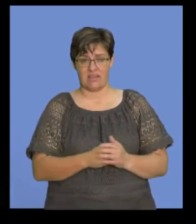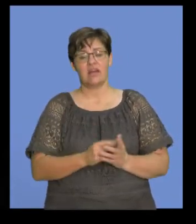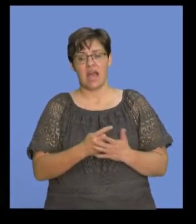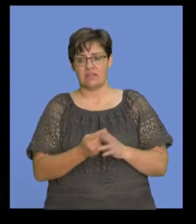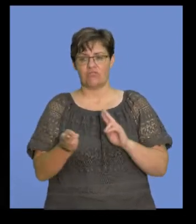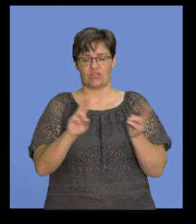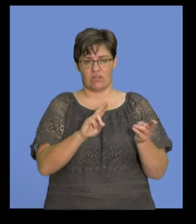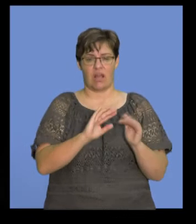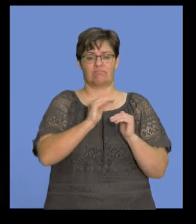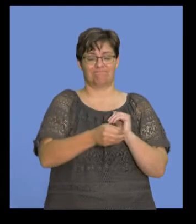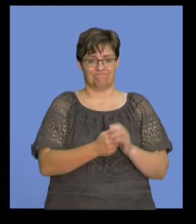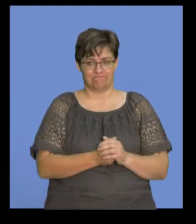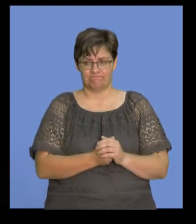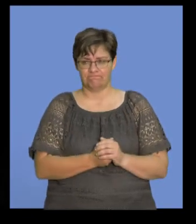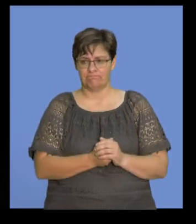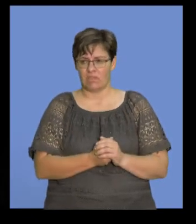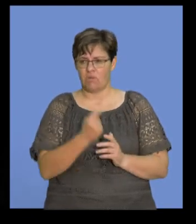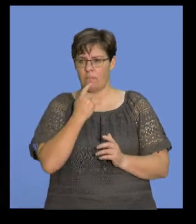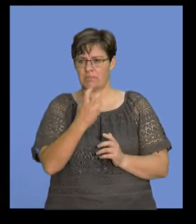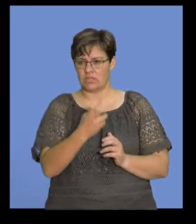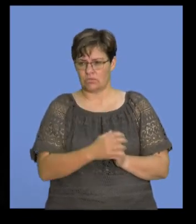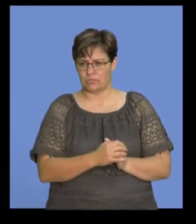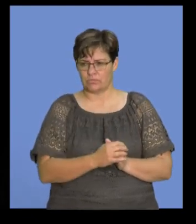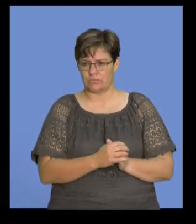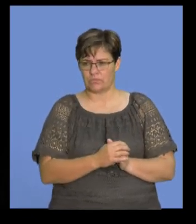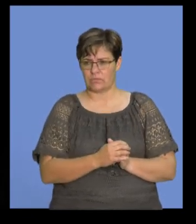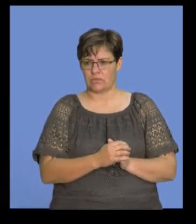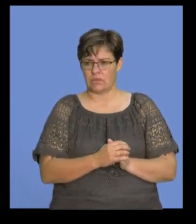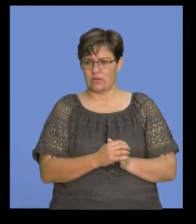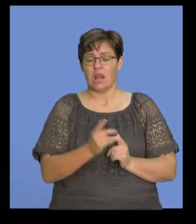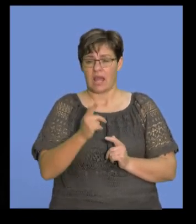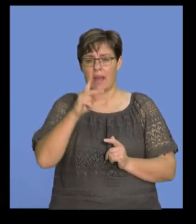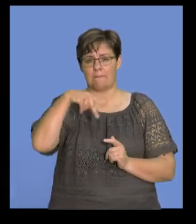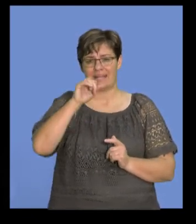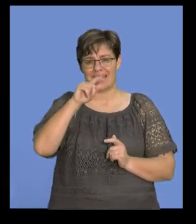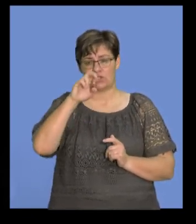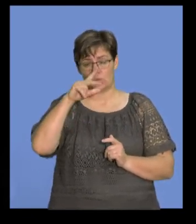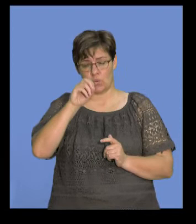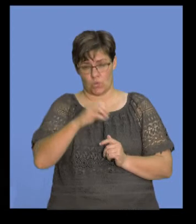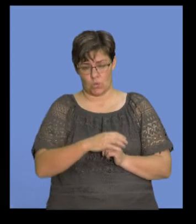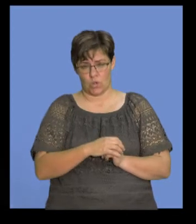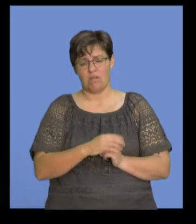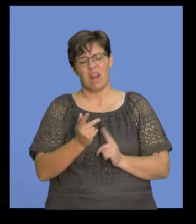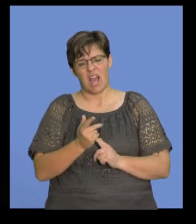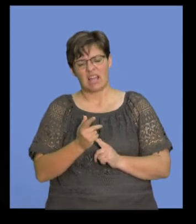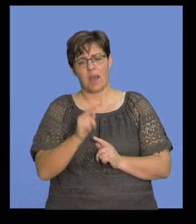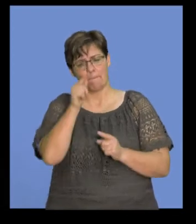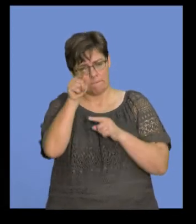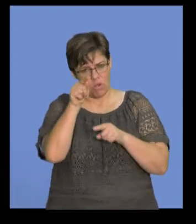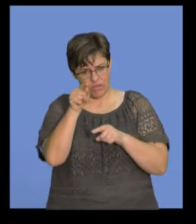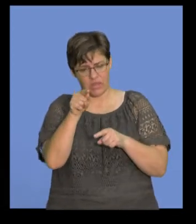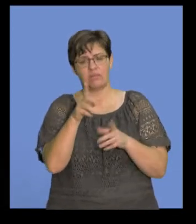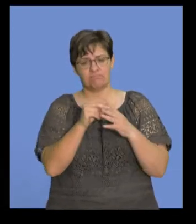the reaction for potato. So both of these substances have the enzyme called